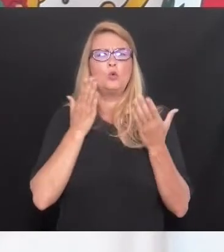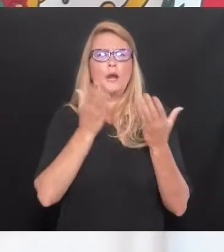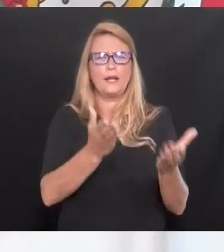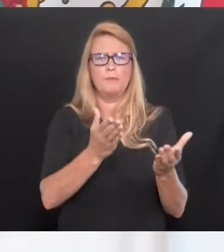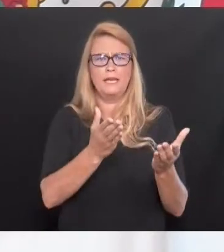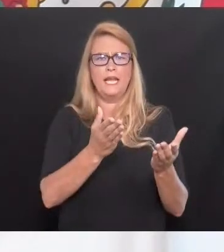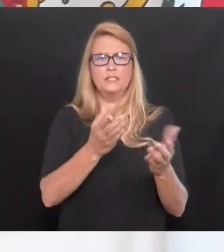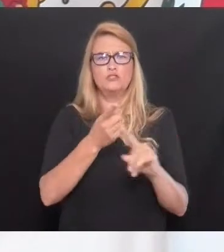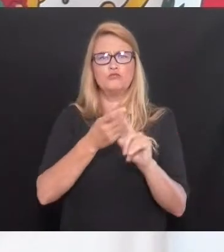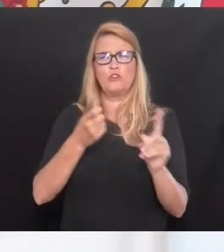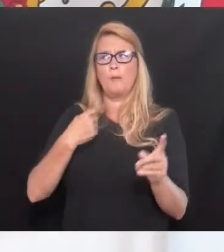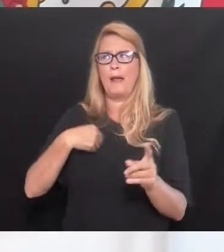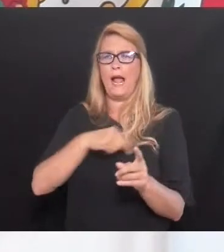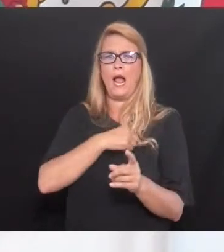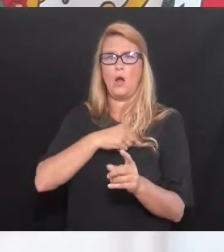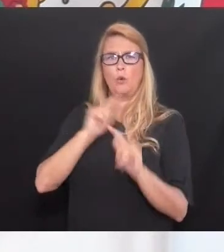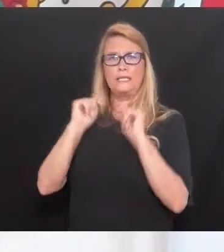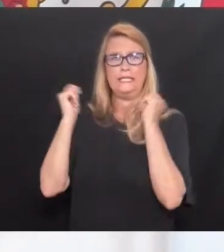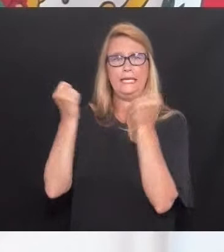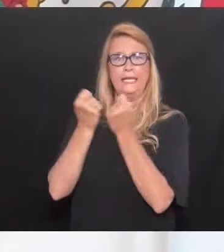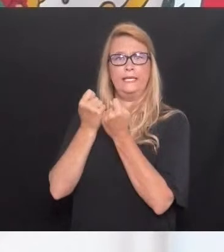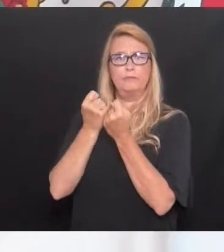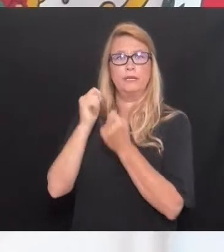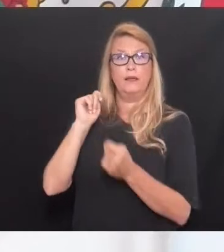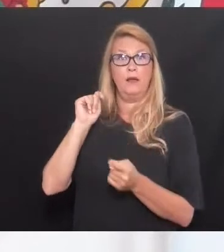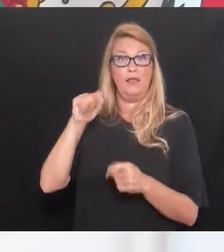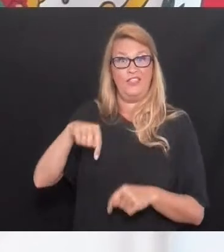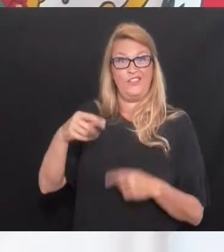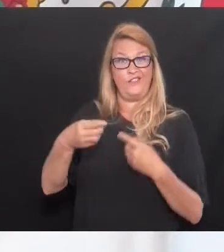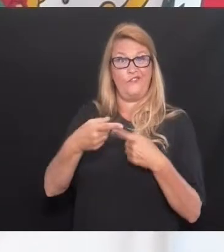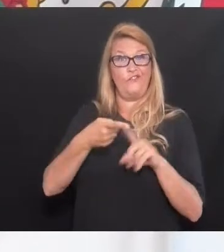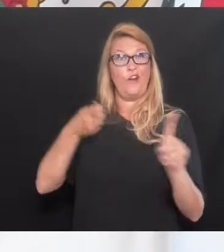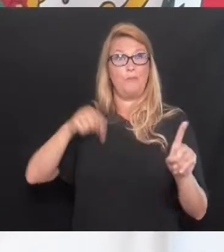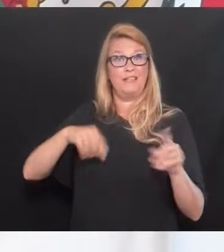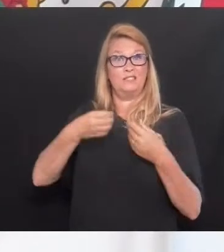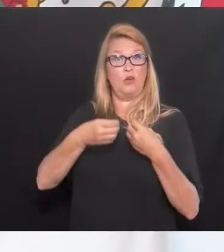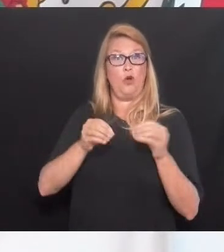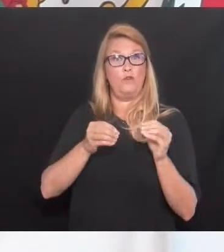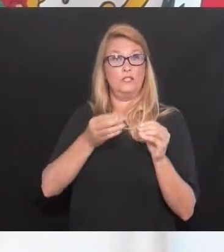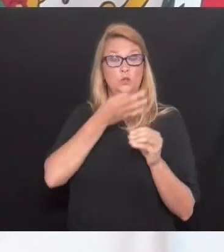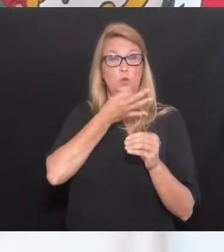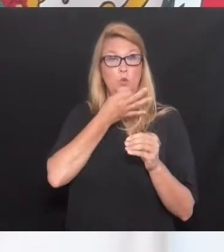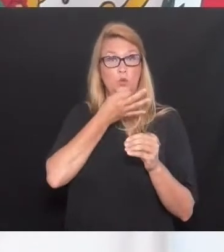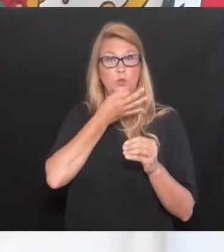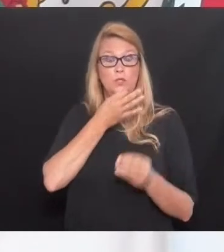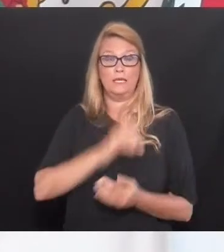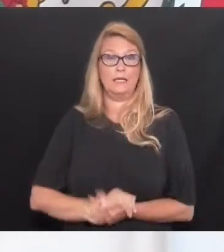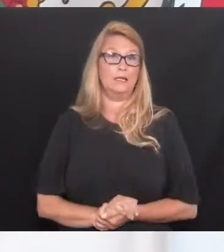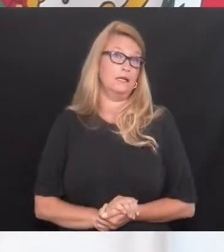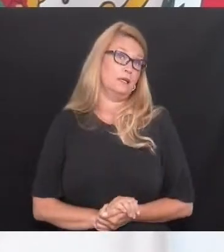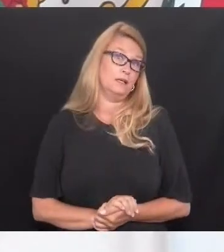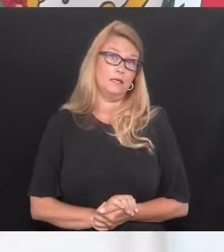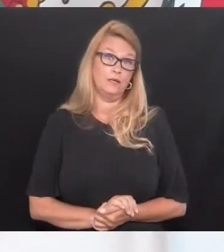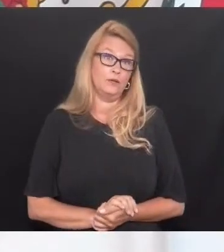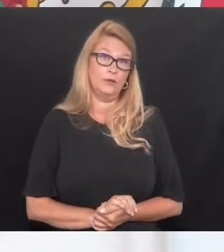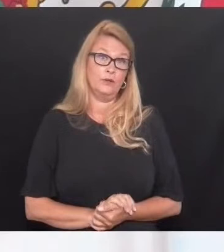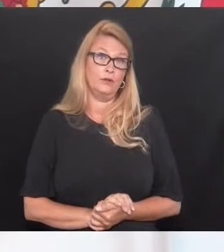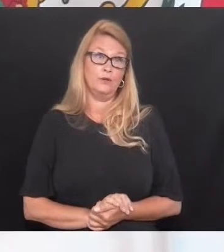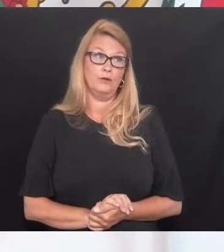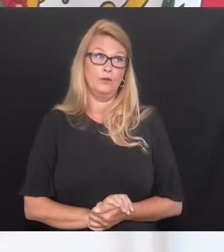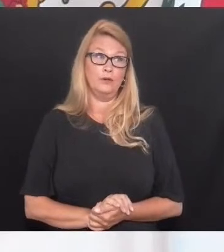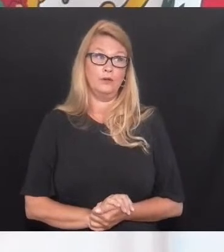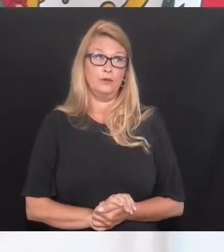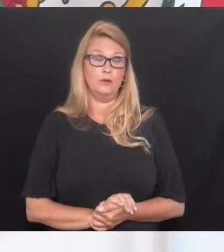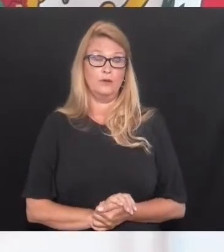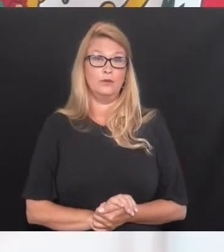our experts and everything as to what to do. But gosh, I wish we could have had